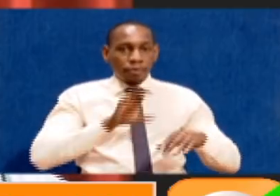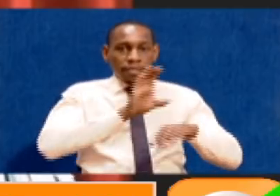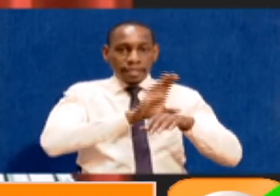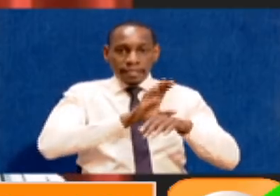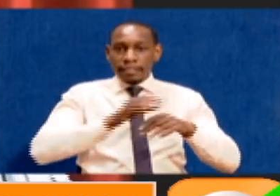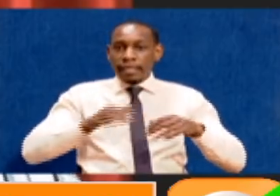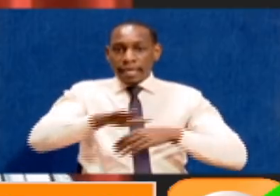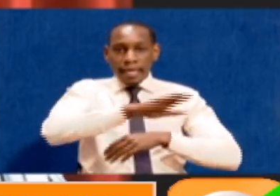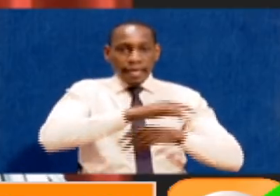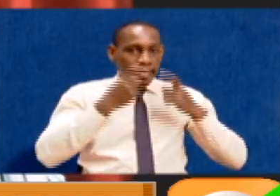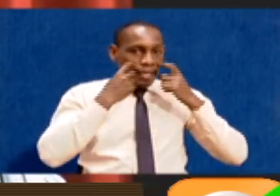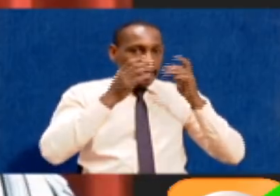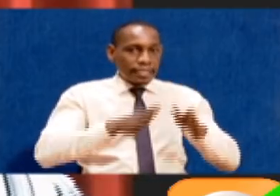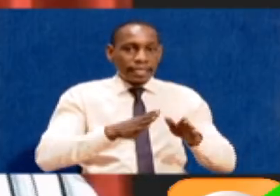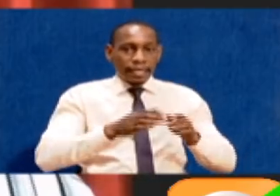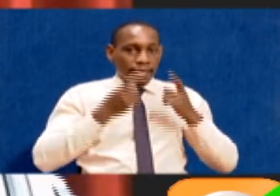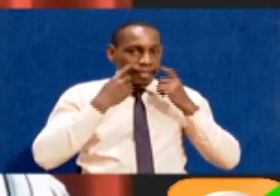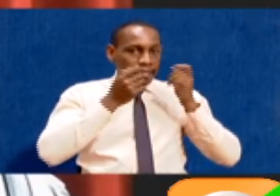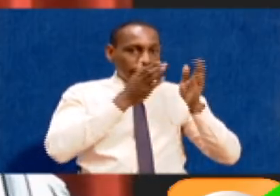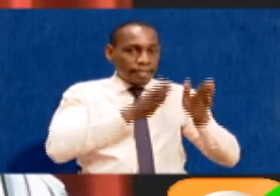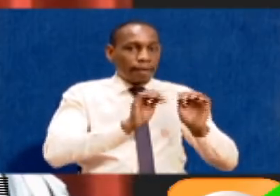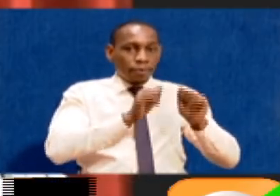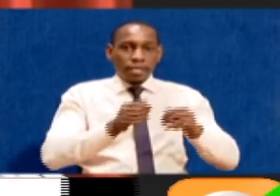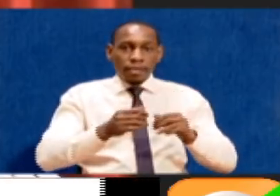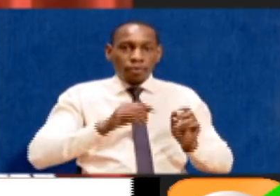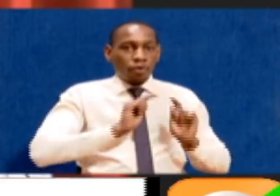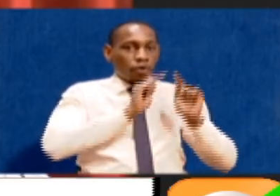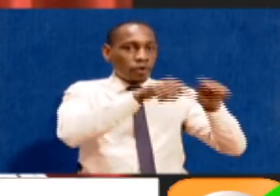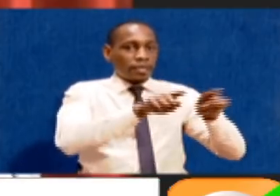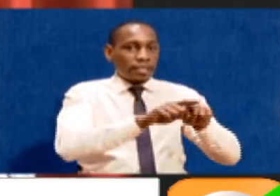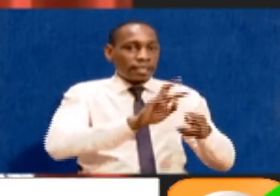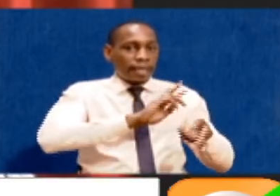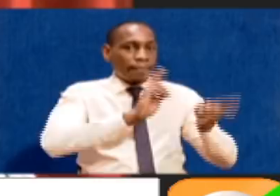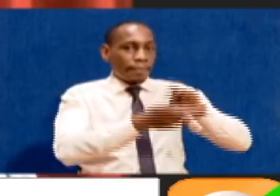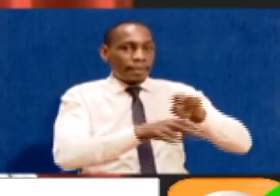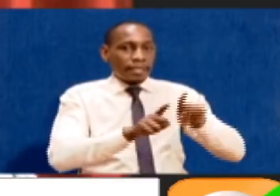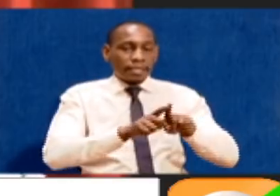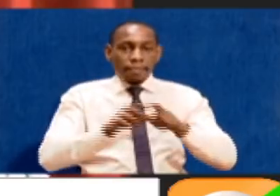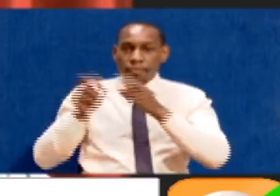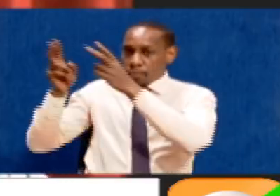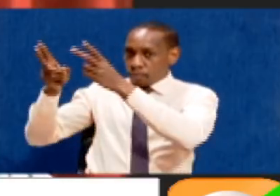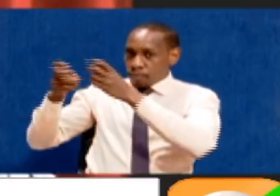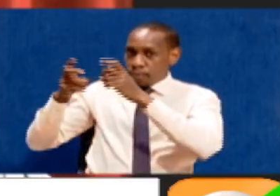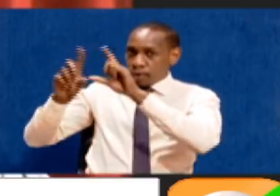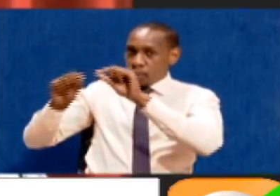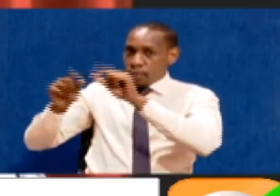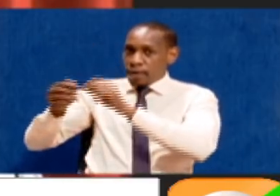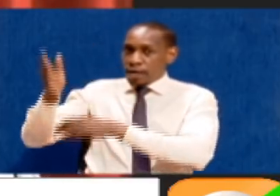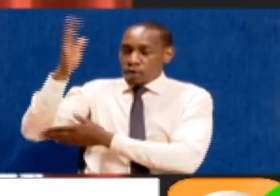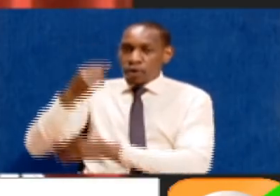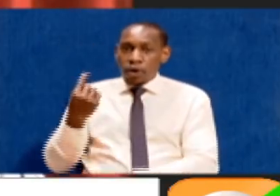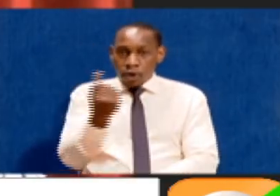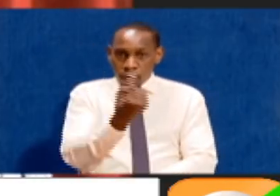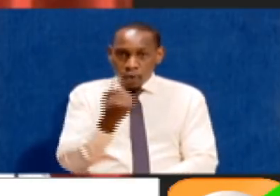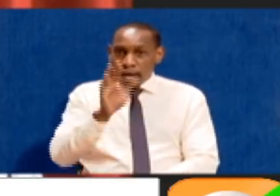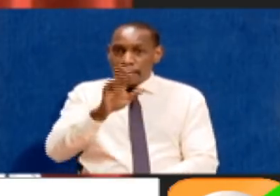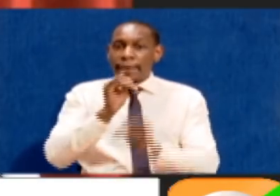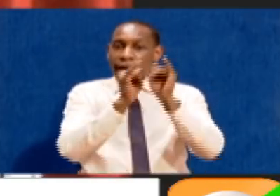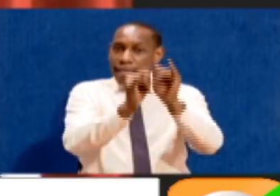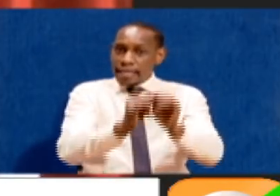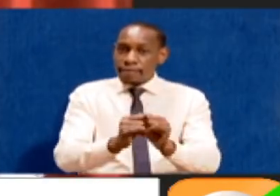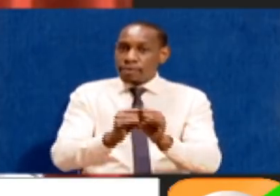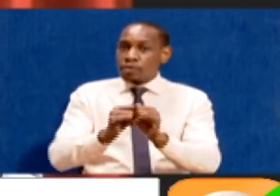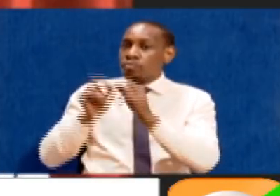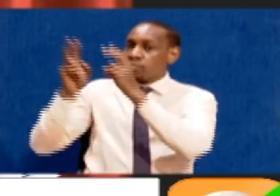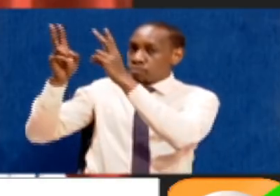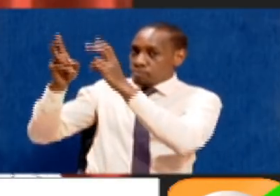sinner, so that the sinner can go and repent and hear the word of God. And only you as an individual can